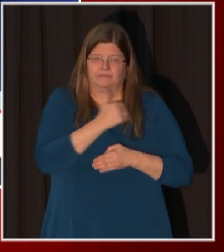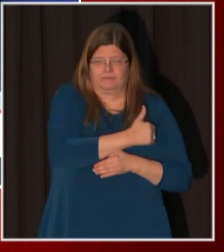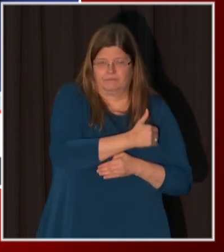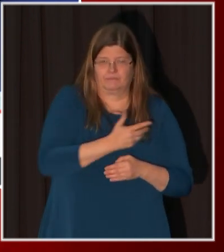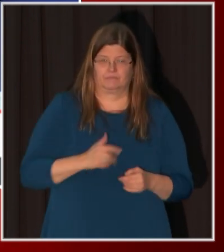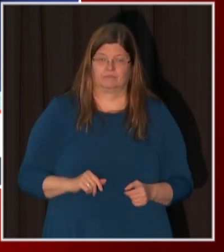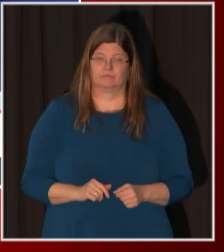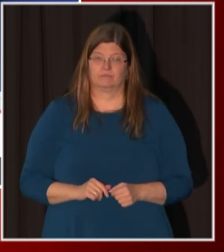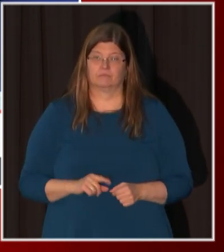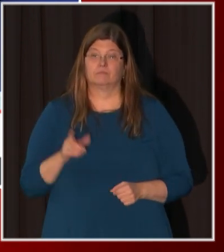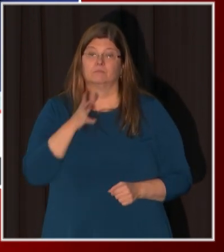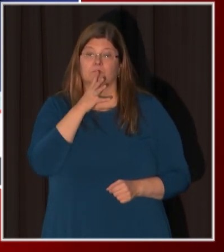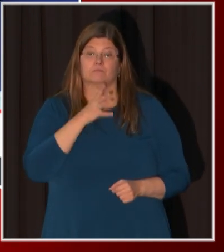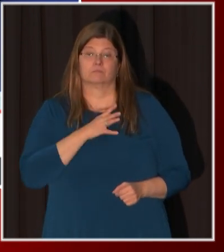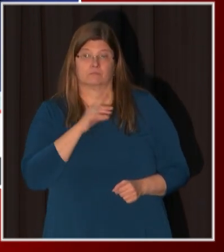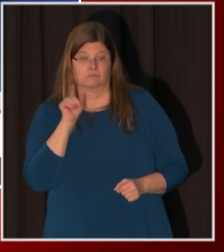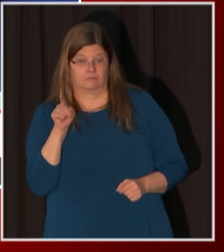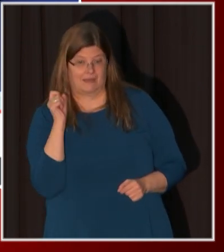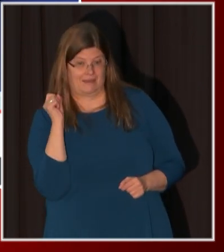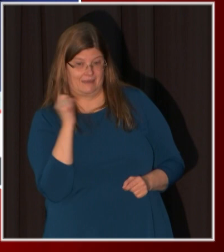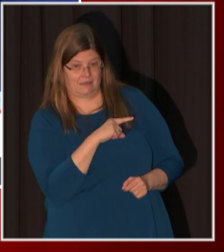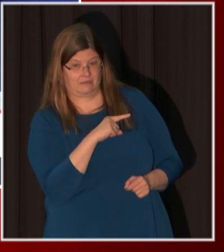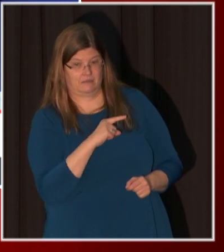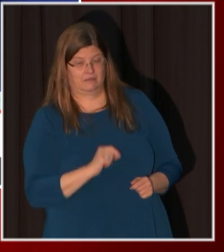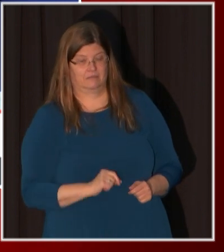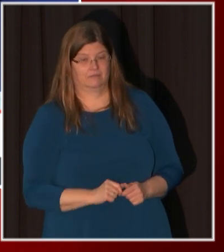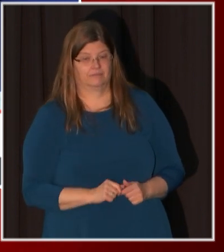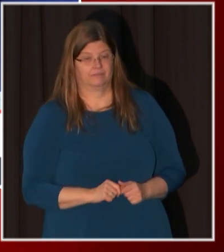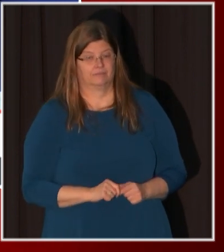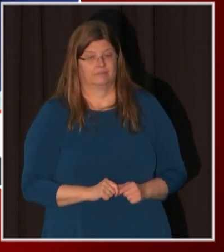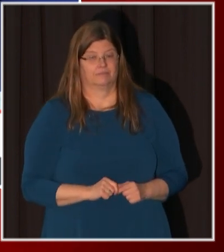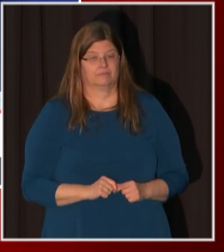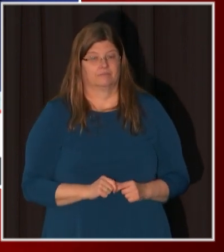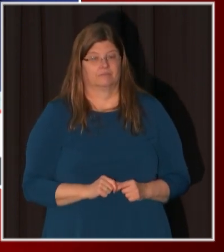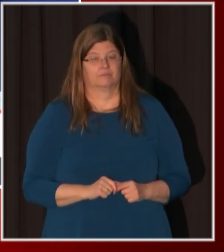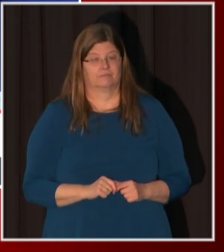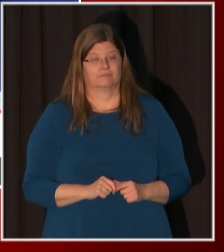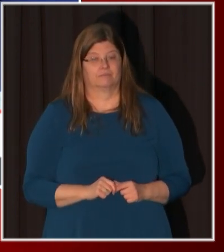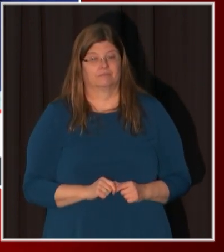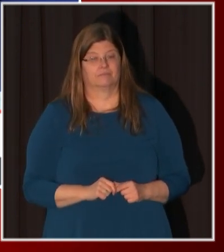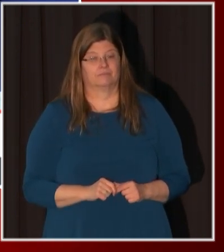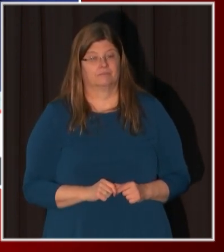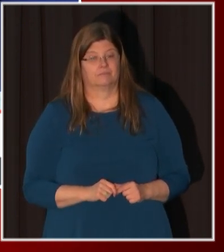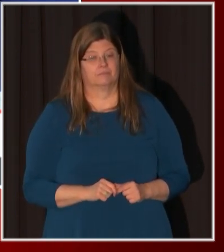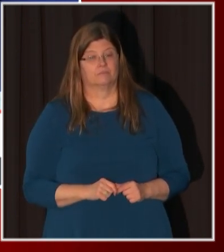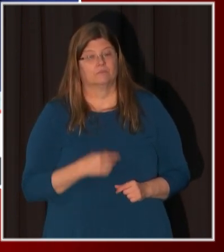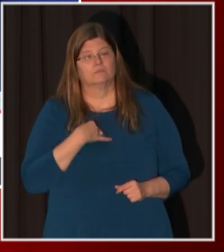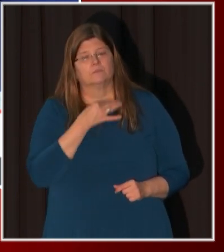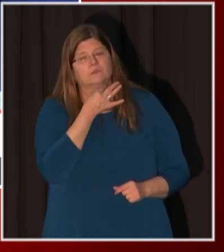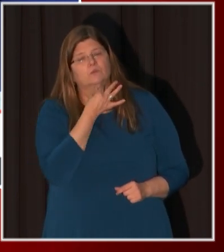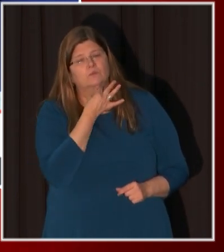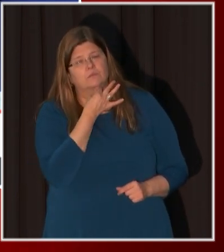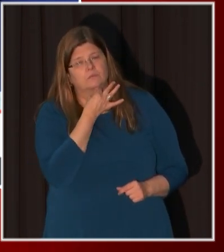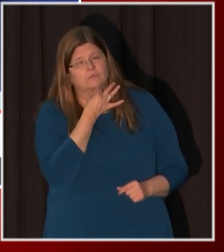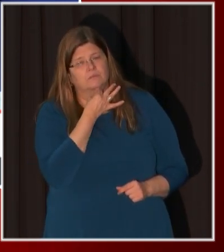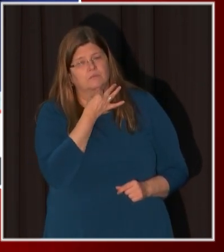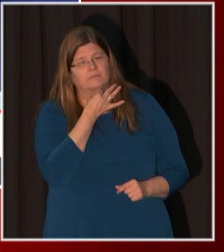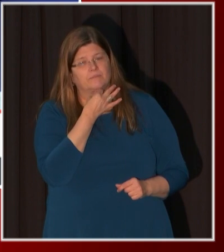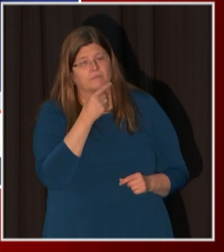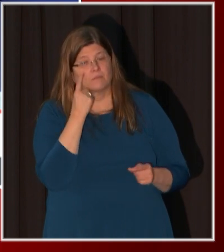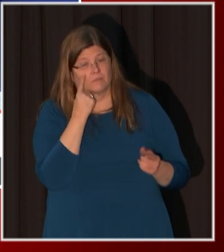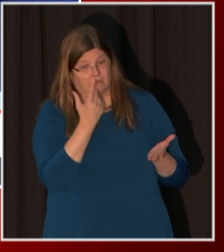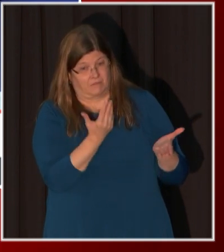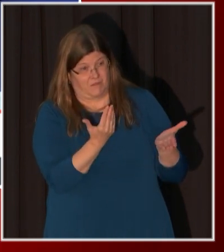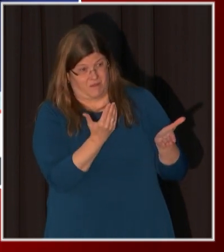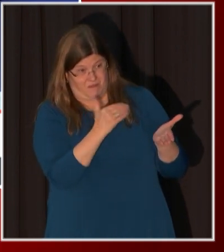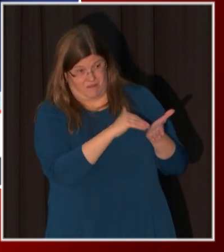in lockstep with the closings and your reaction or response to COVID-19. I was wondering how that will apply to reopening. If,